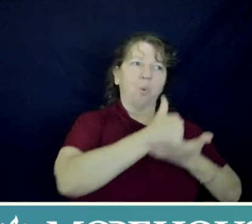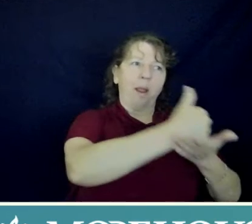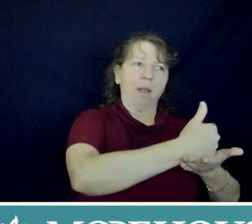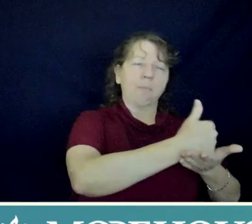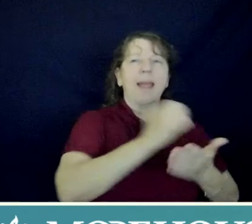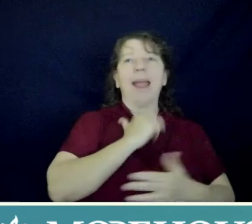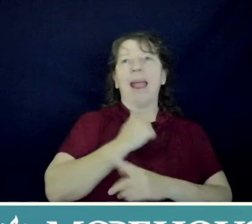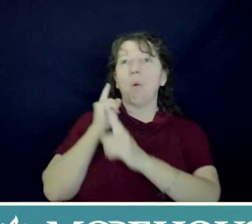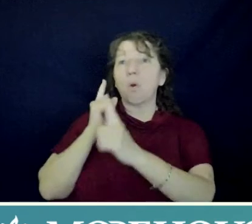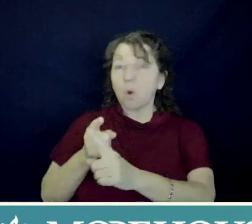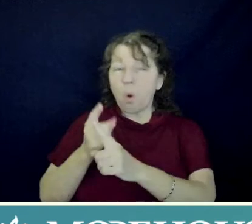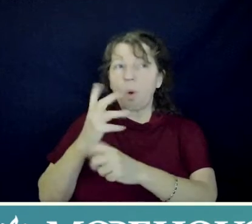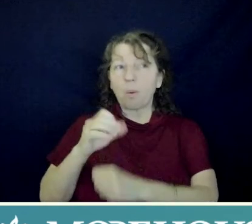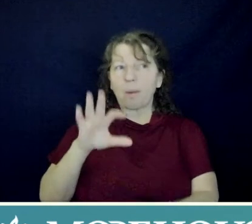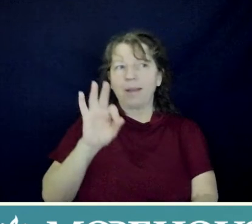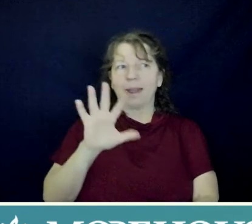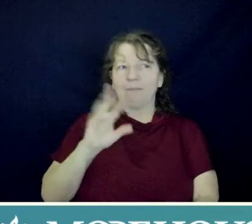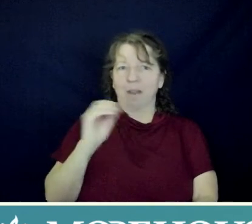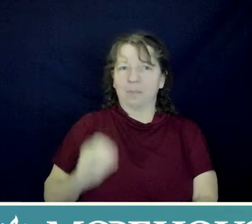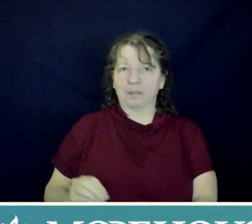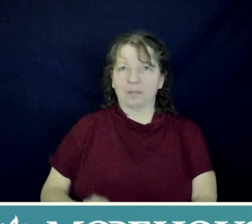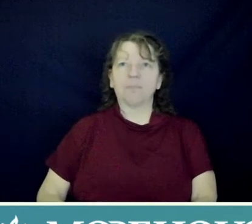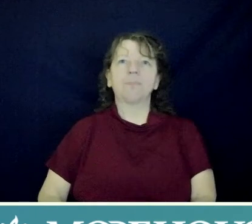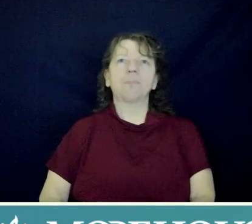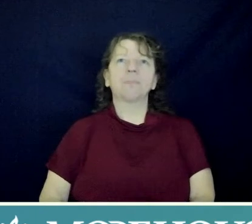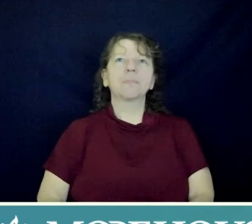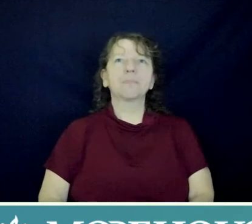95% in that regard.